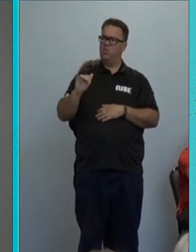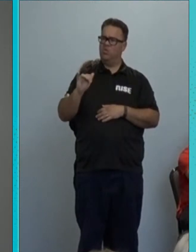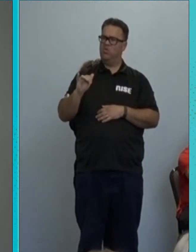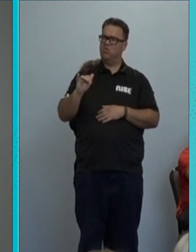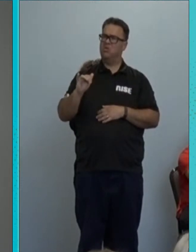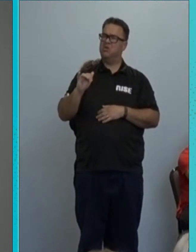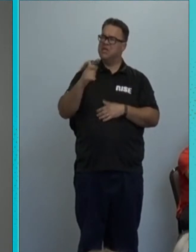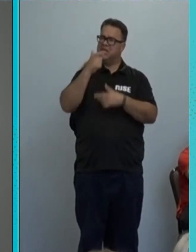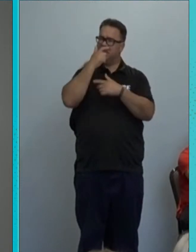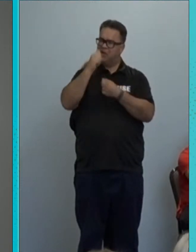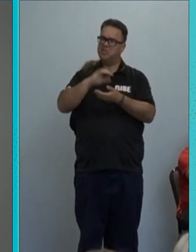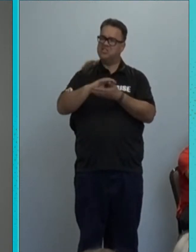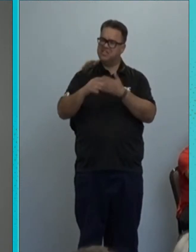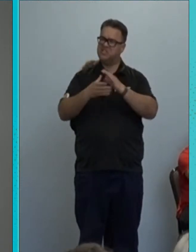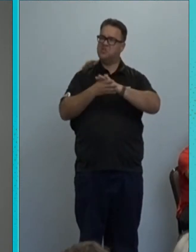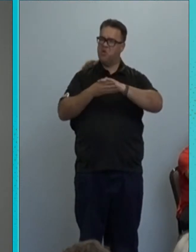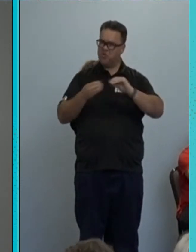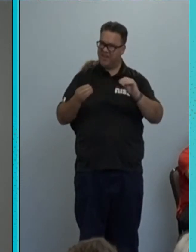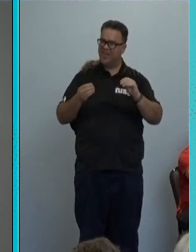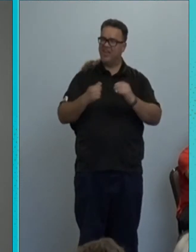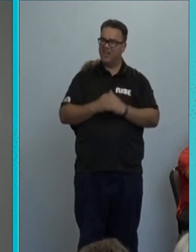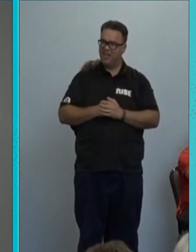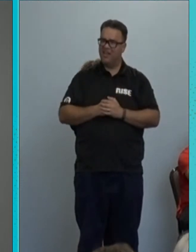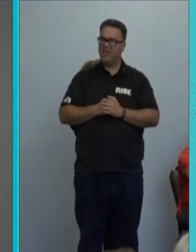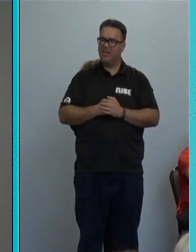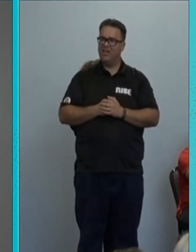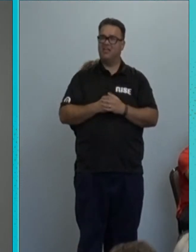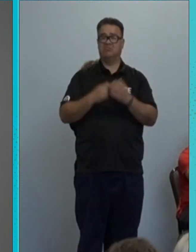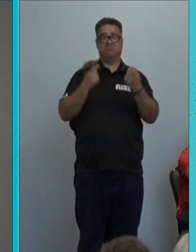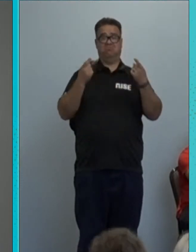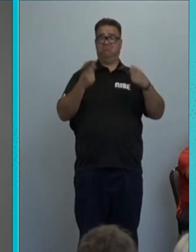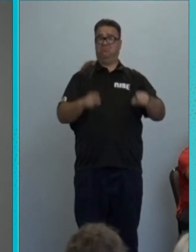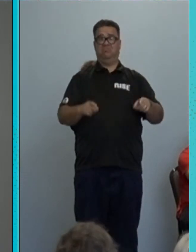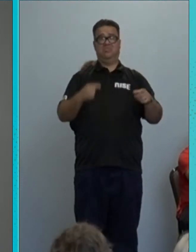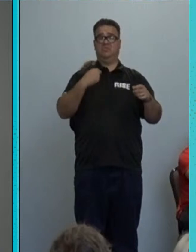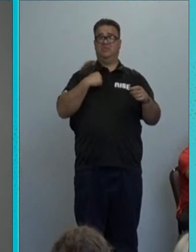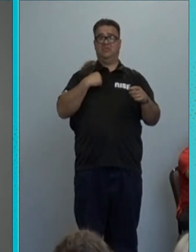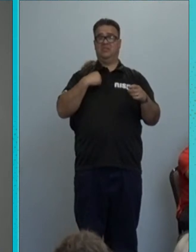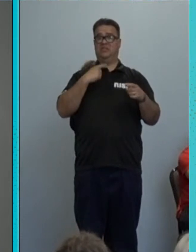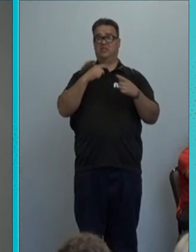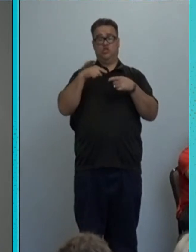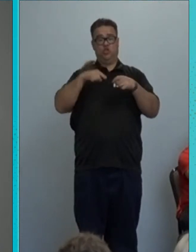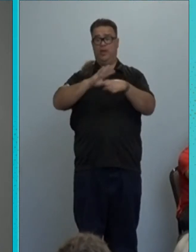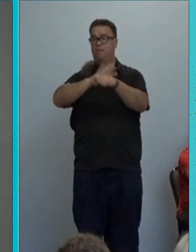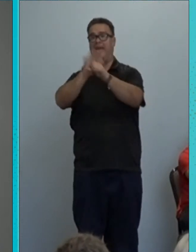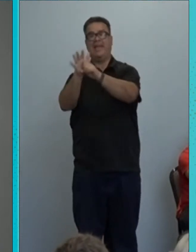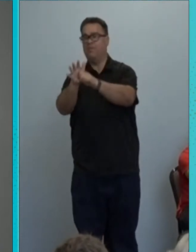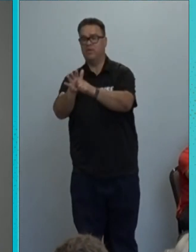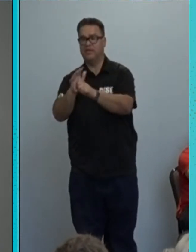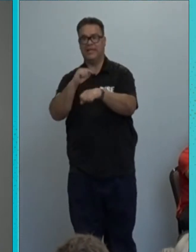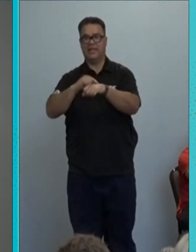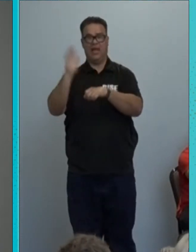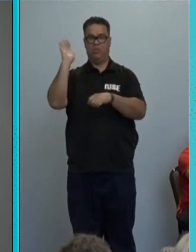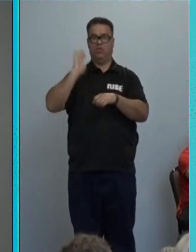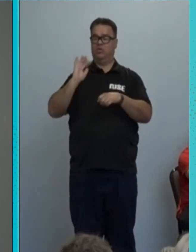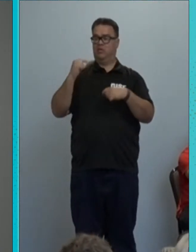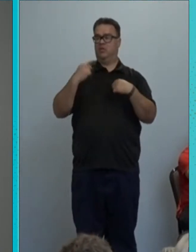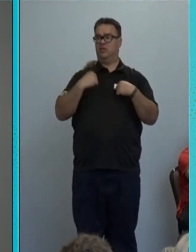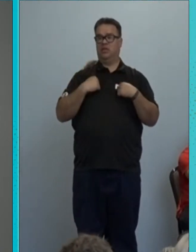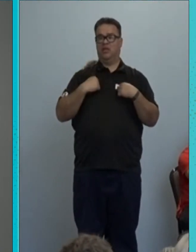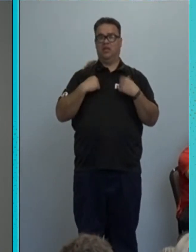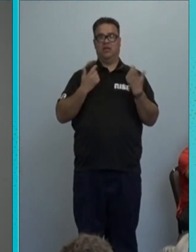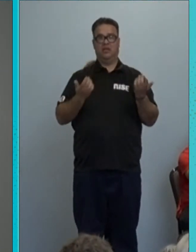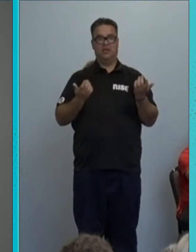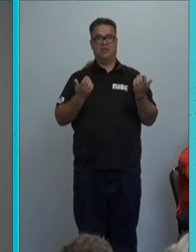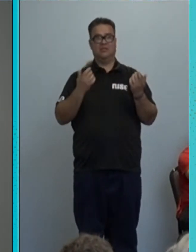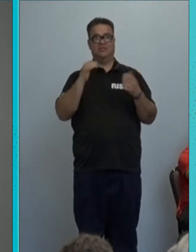that's a pretty interesting story. And so it was the middle of the pandemic, and I was sick of being